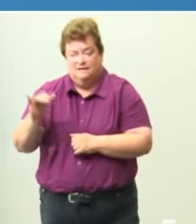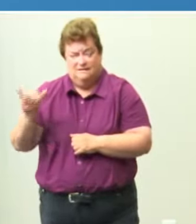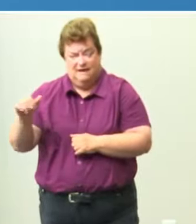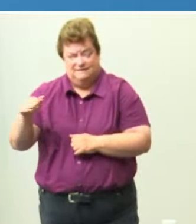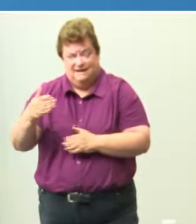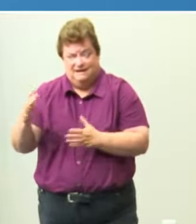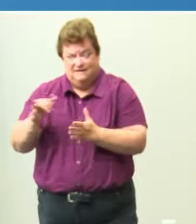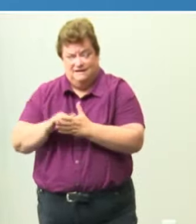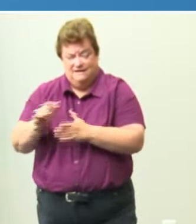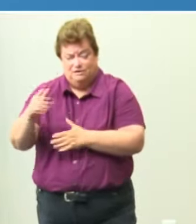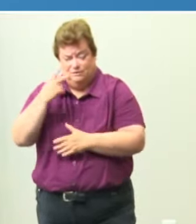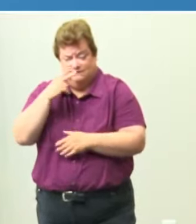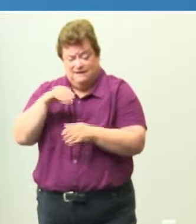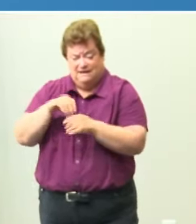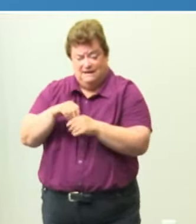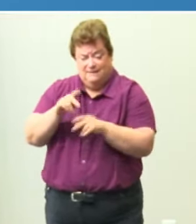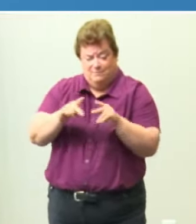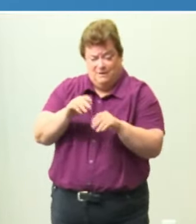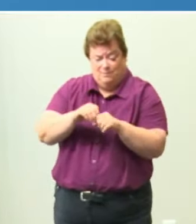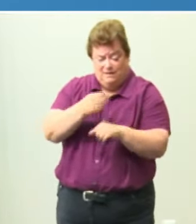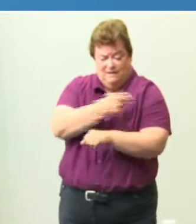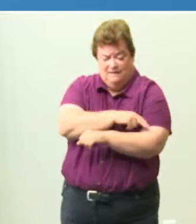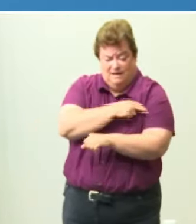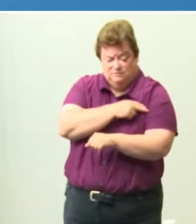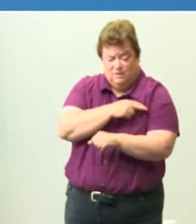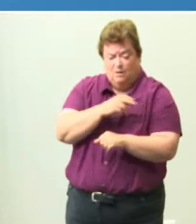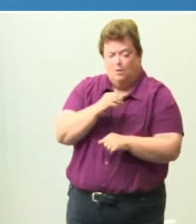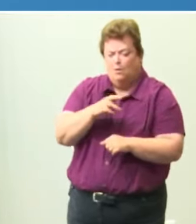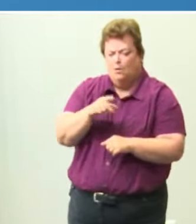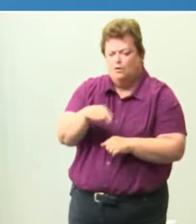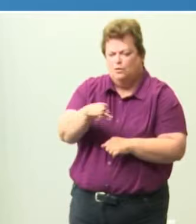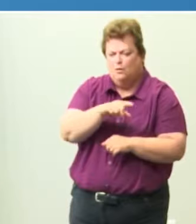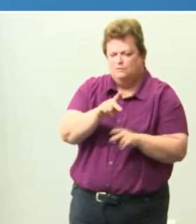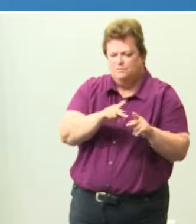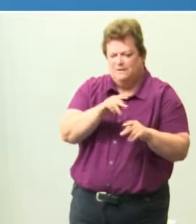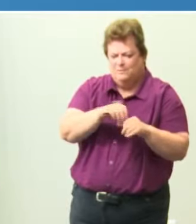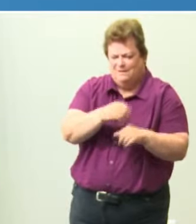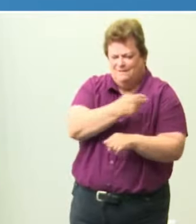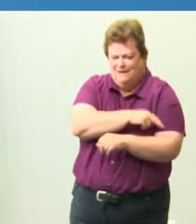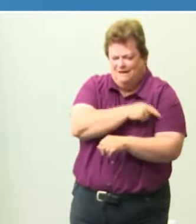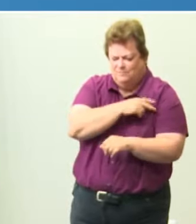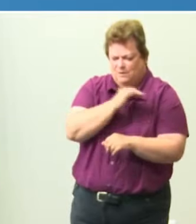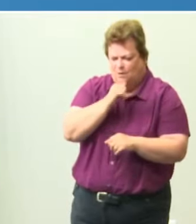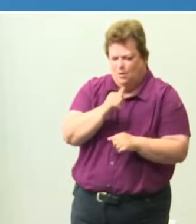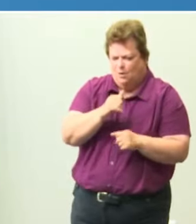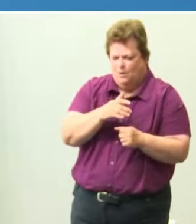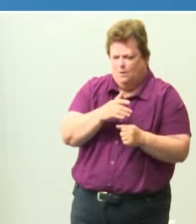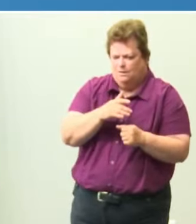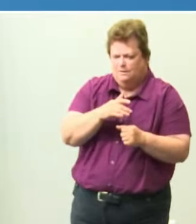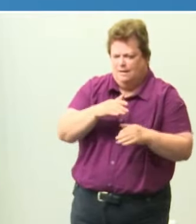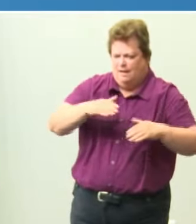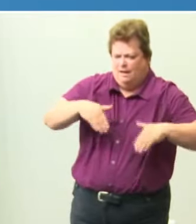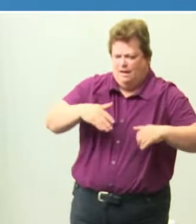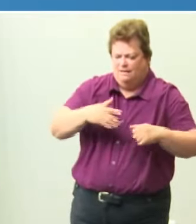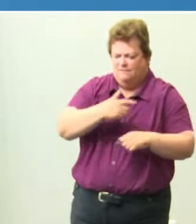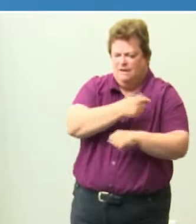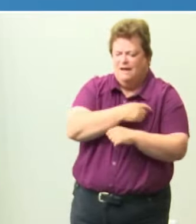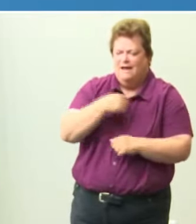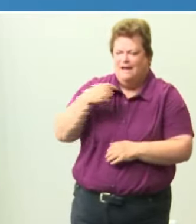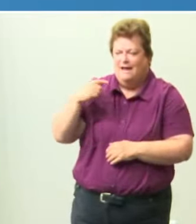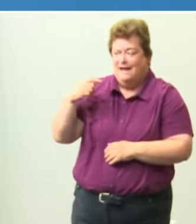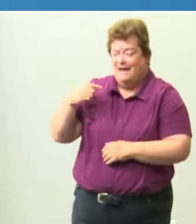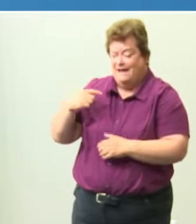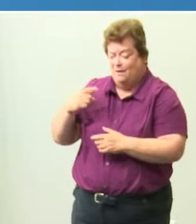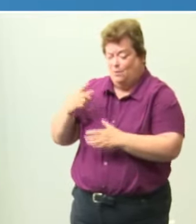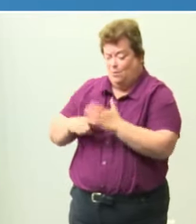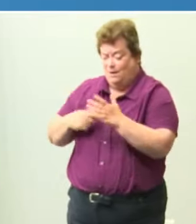you're seeing in those hospitalizations, or are these people mainly fully unvaccinated, not initiated that first dose? I think probably the most of them that